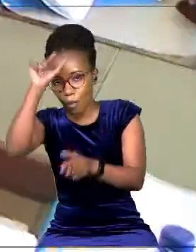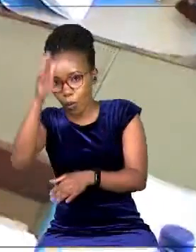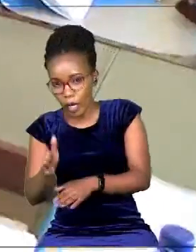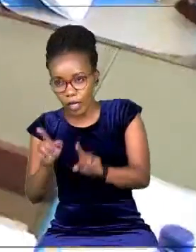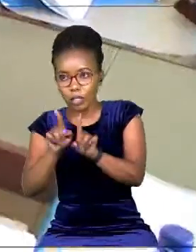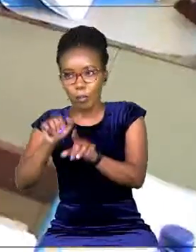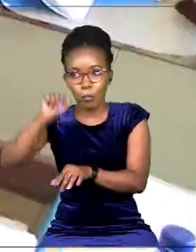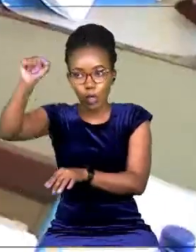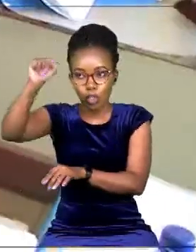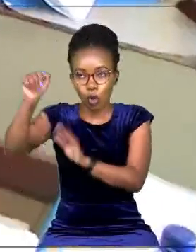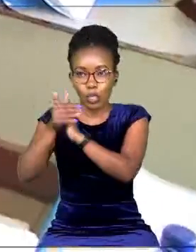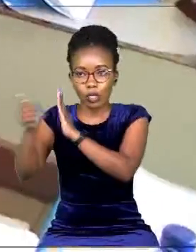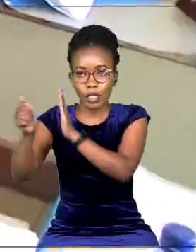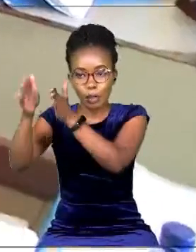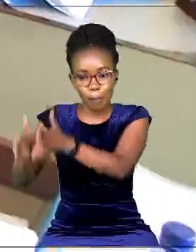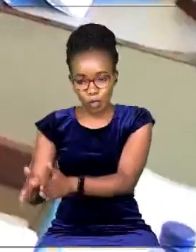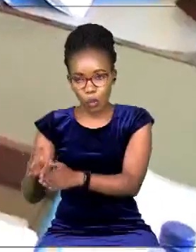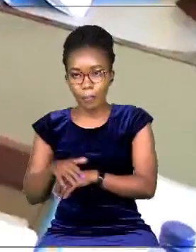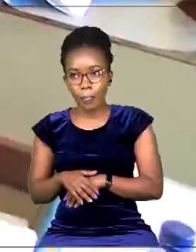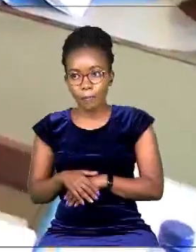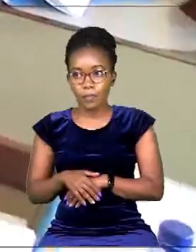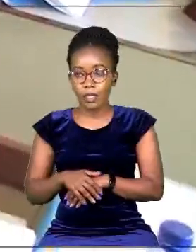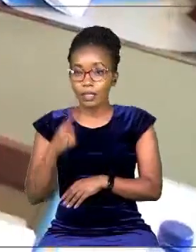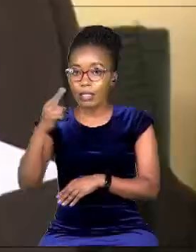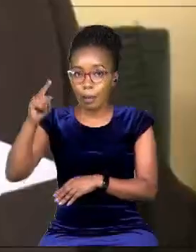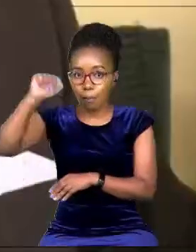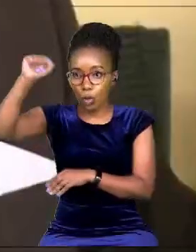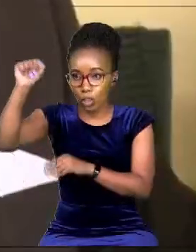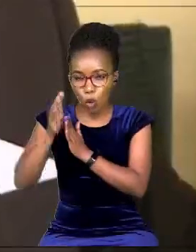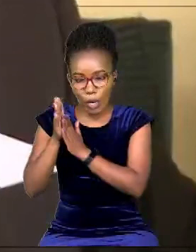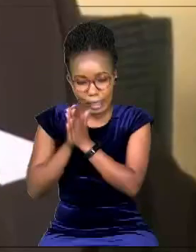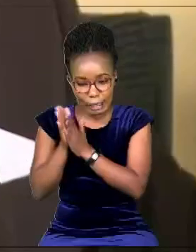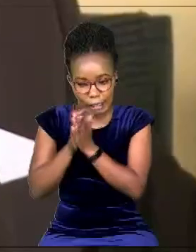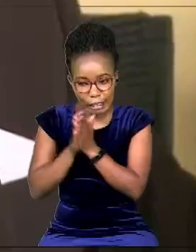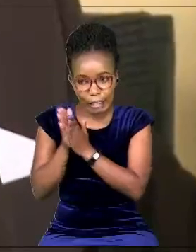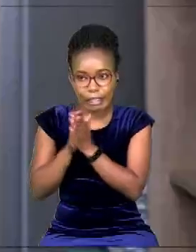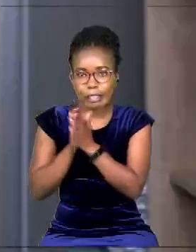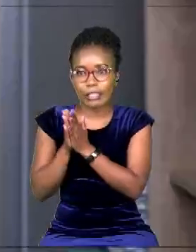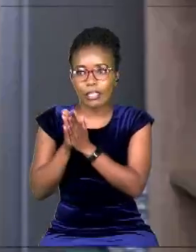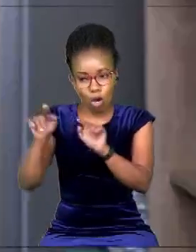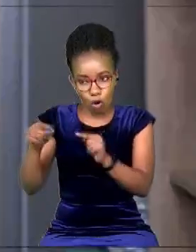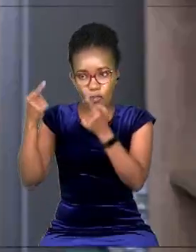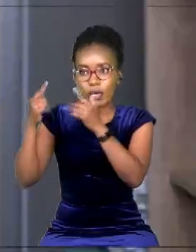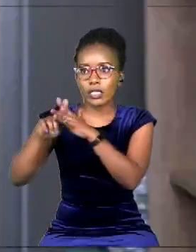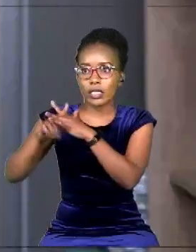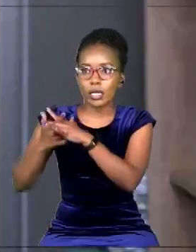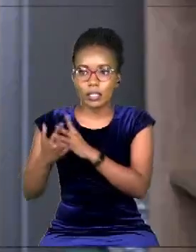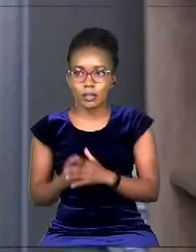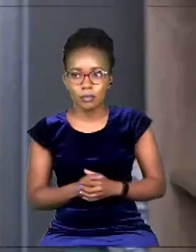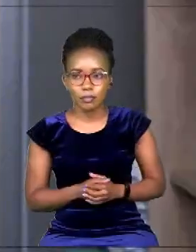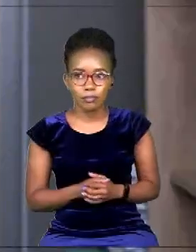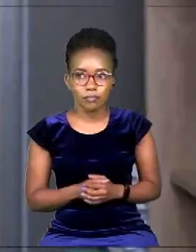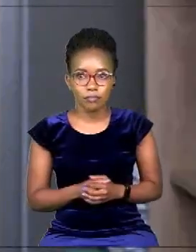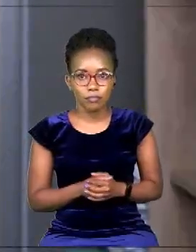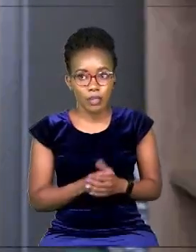political analyst Martin Andati cites political interests as the main cause of most fallouts. Then you have cases where you